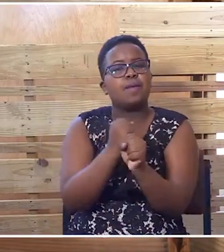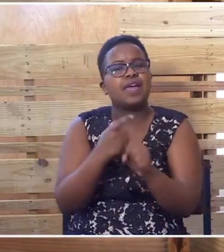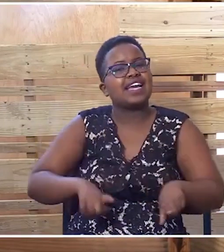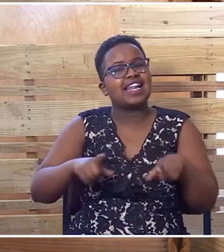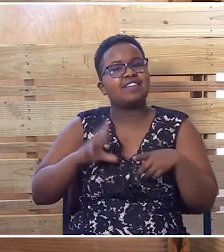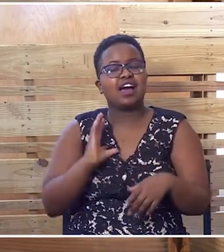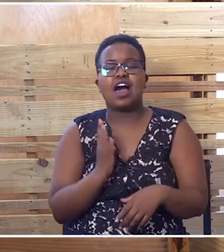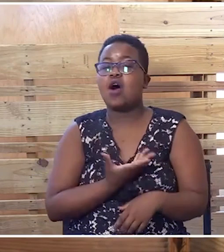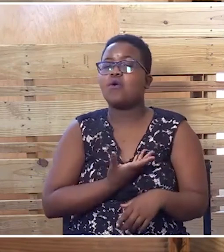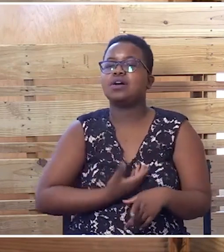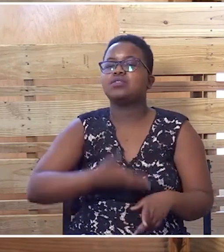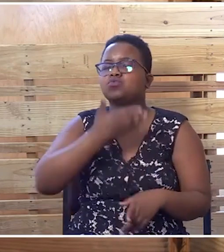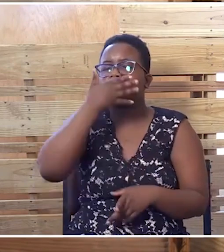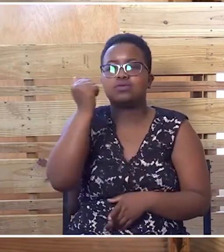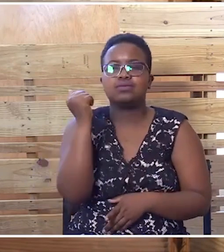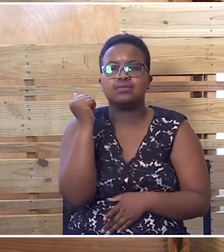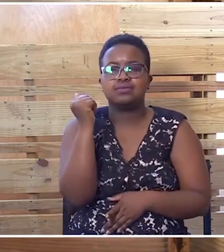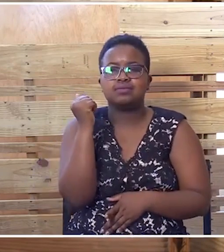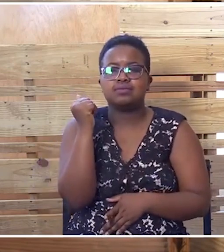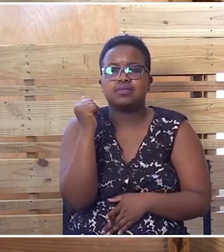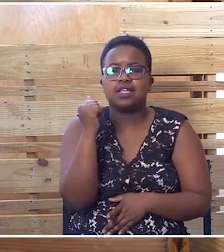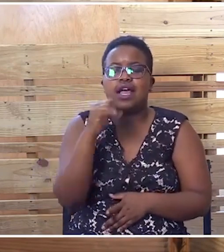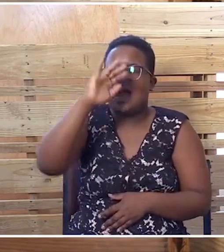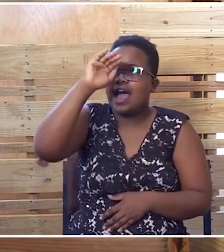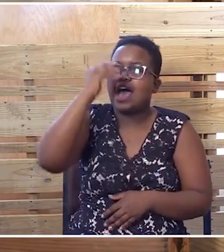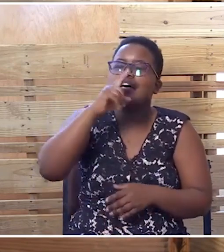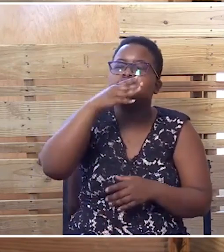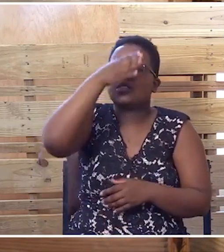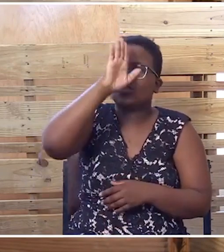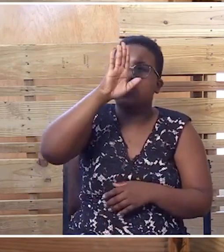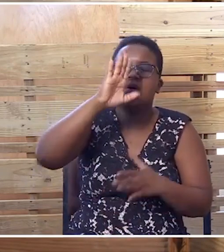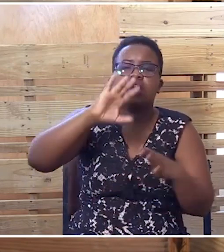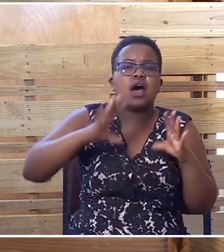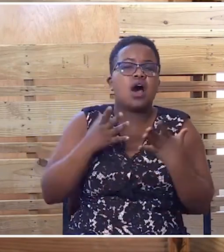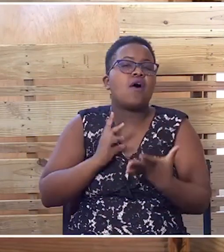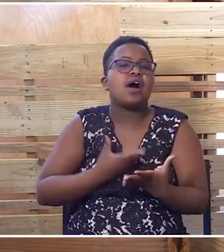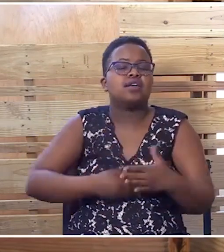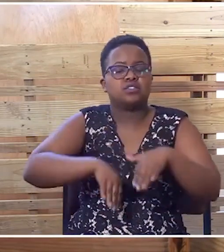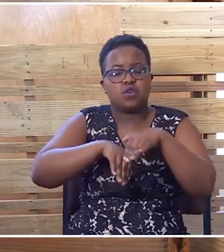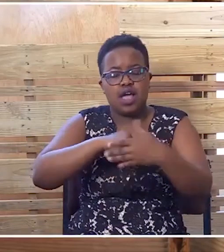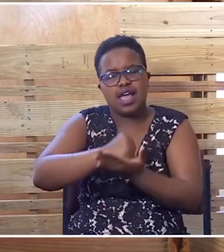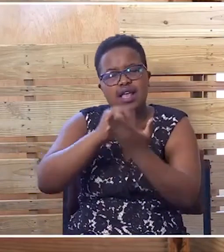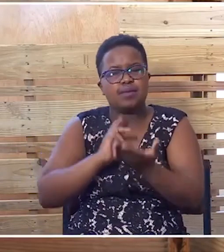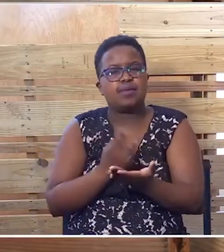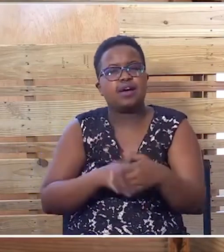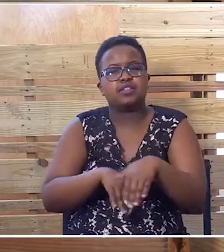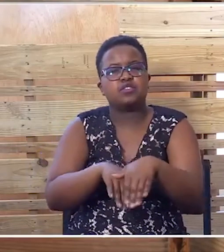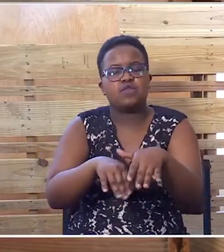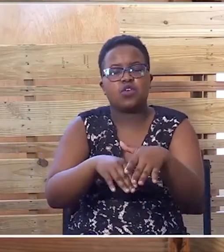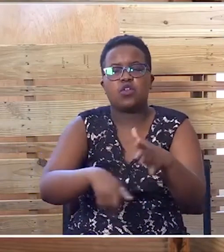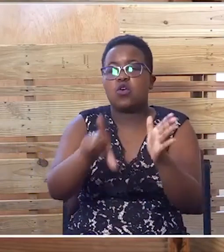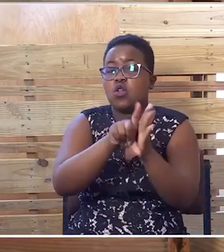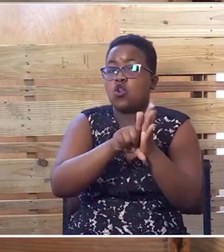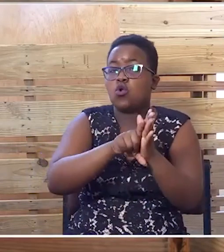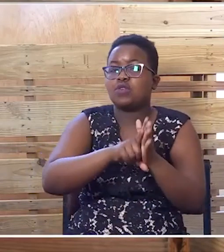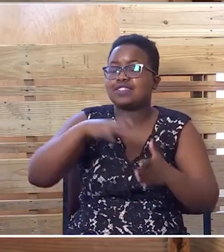it's also for me, and always to ask God to help us follow his laws. Our memory verse for today,